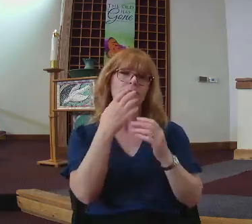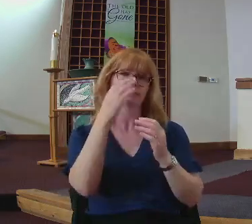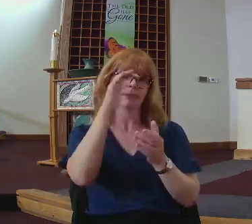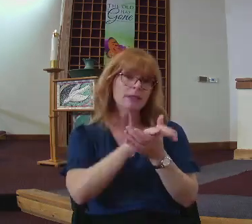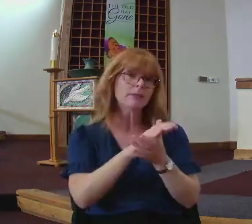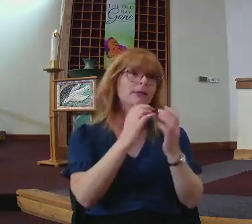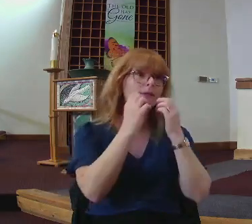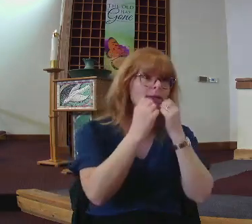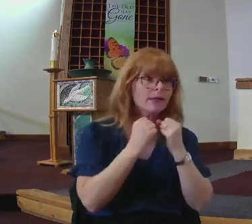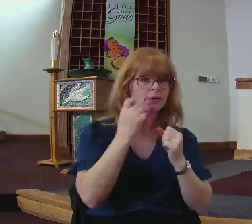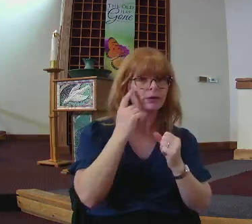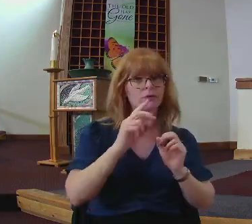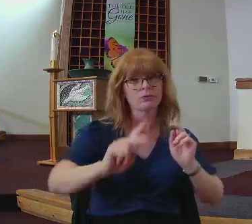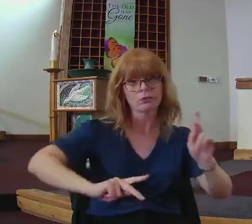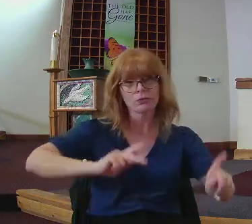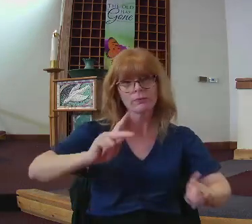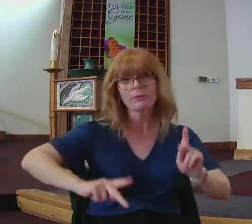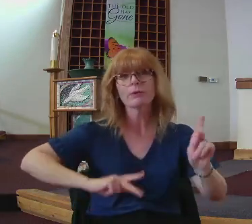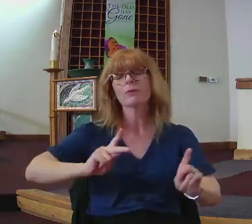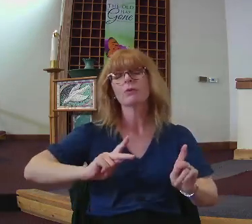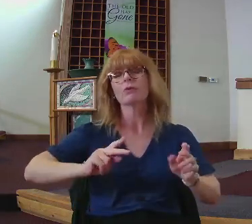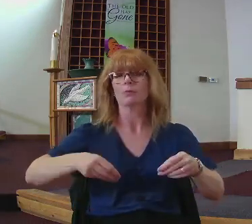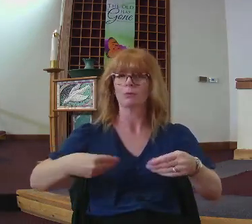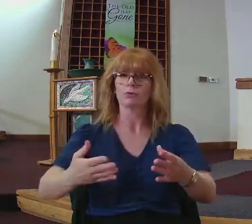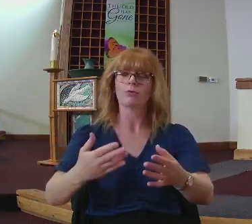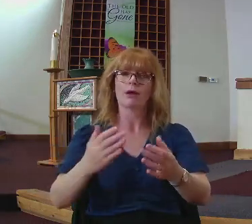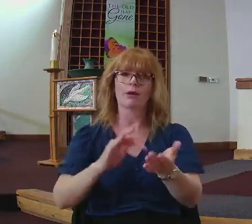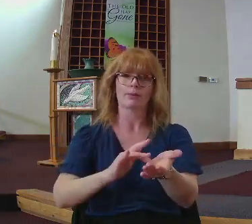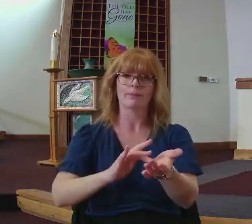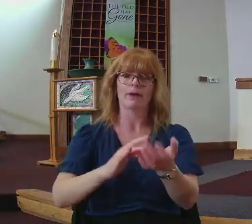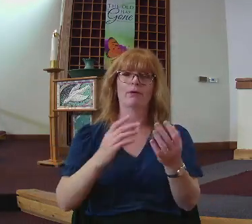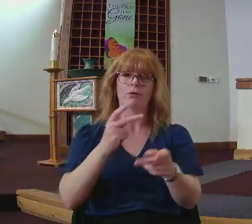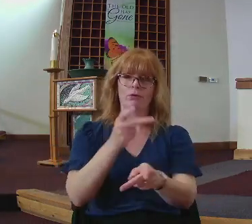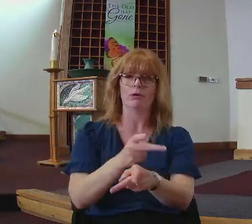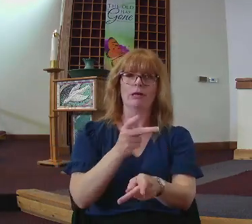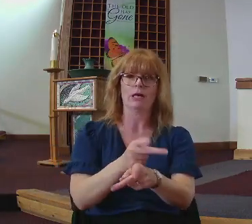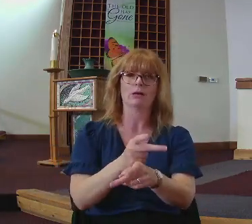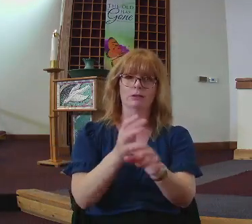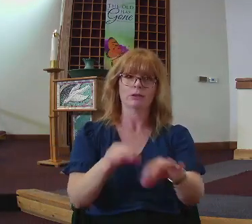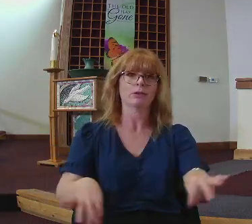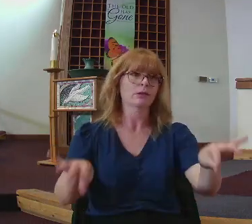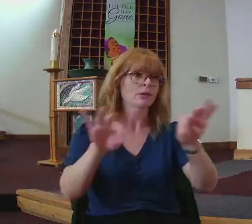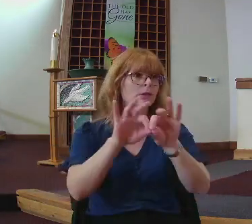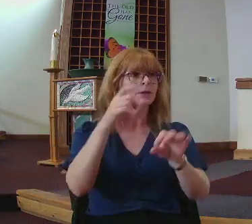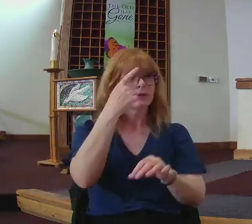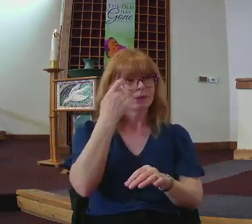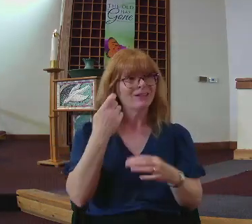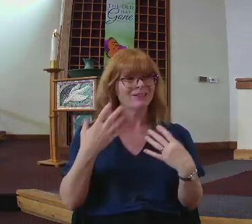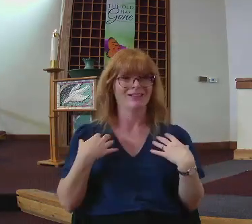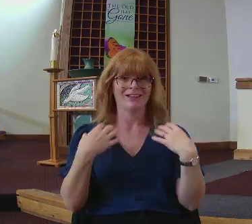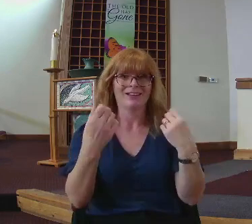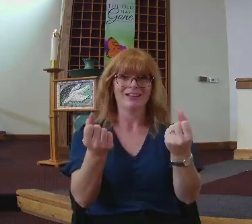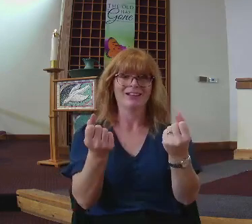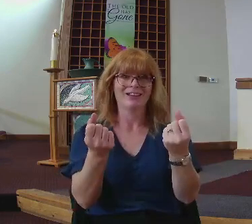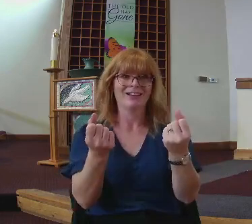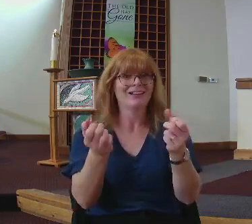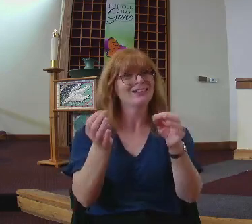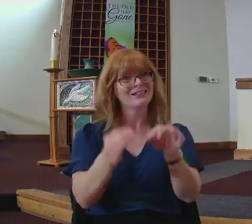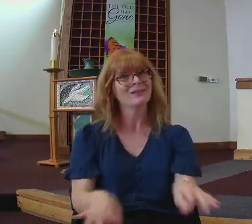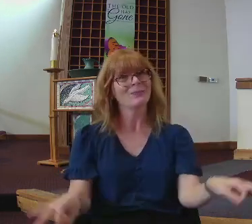and providing medical care is central because healing is important.